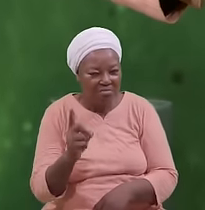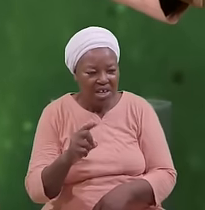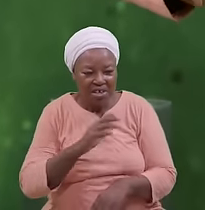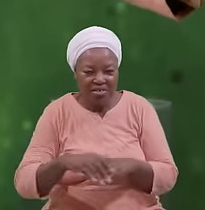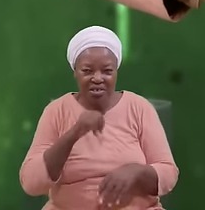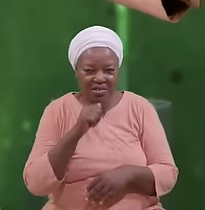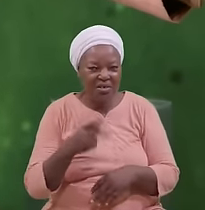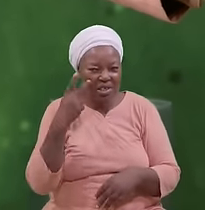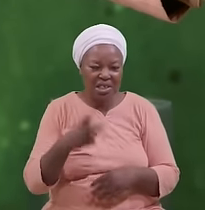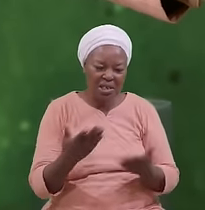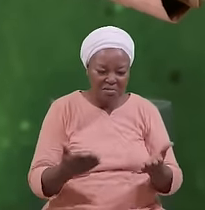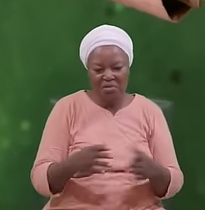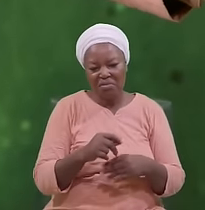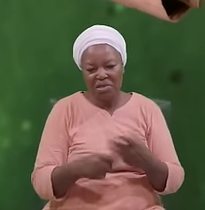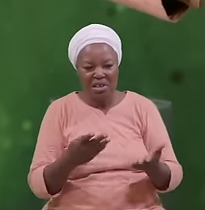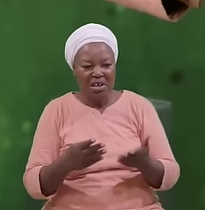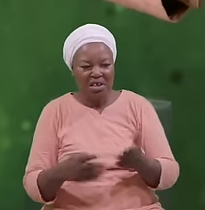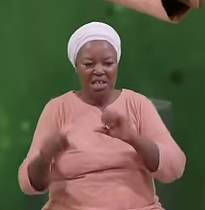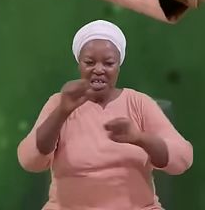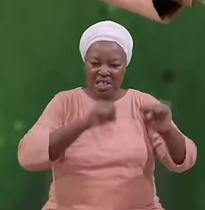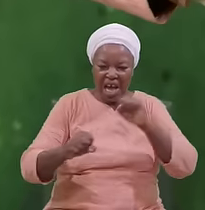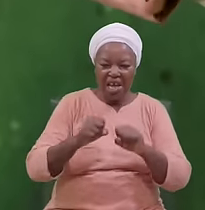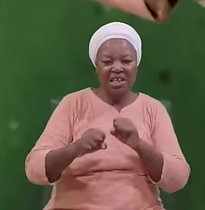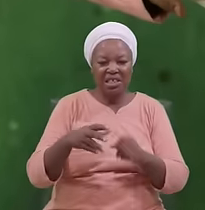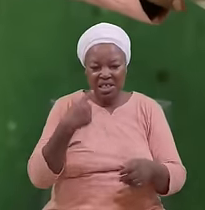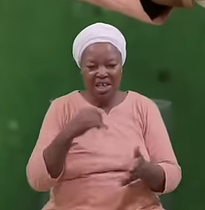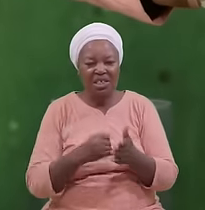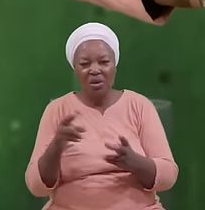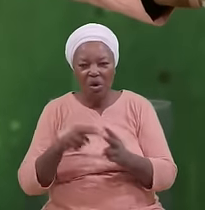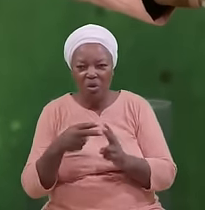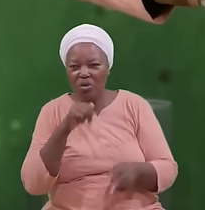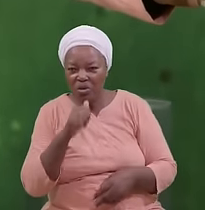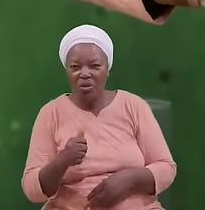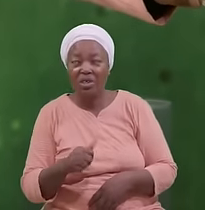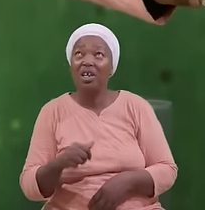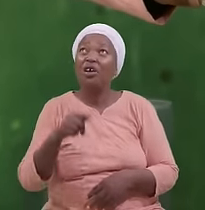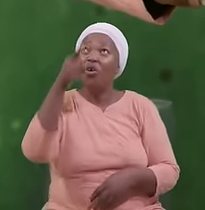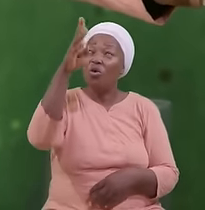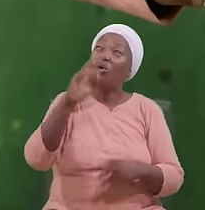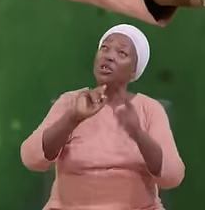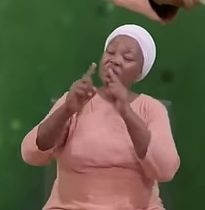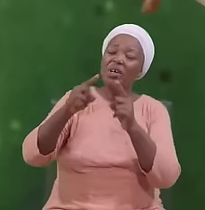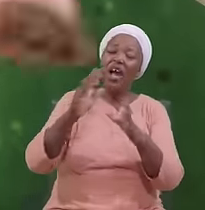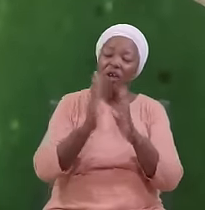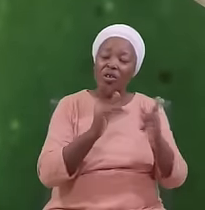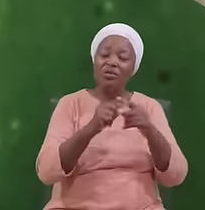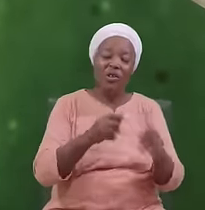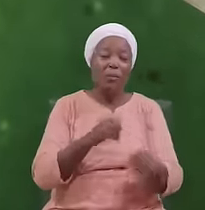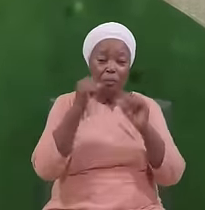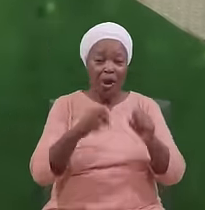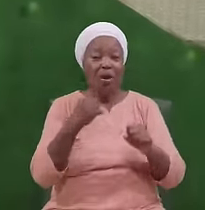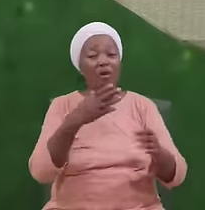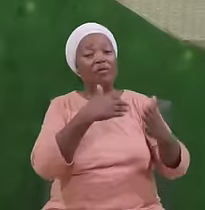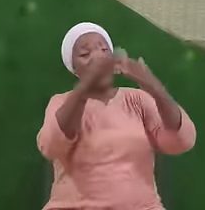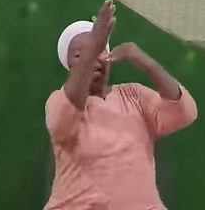whether biology confirms it or not. He speaks according to the power on the throne of